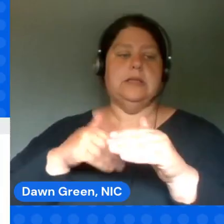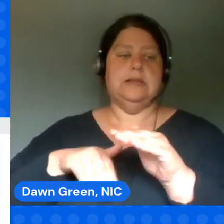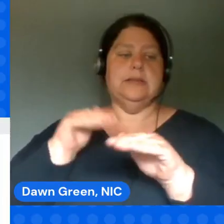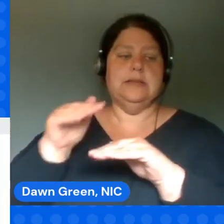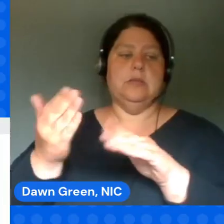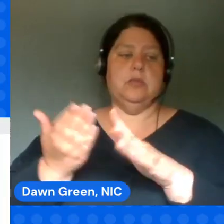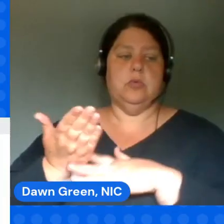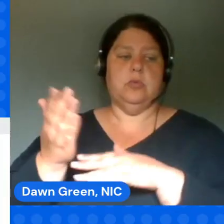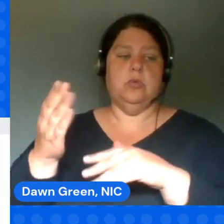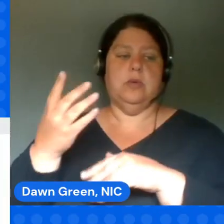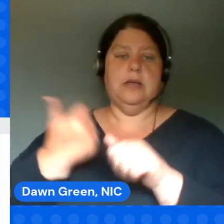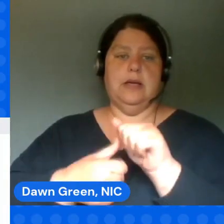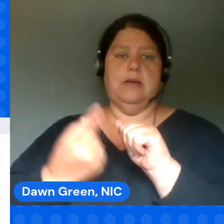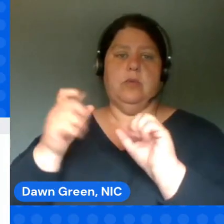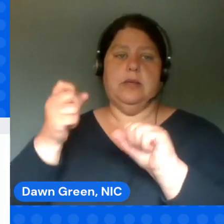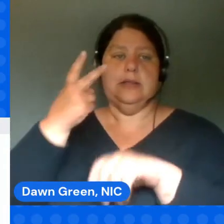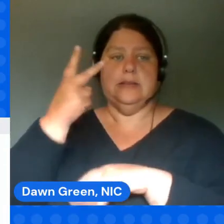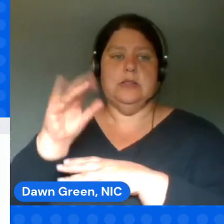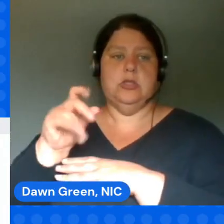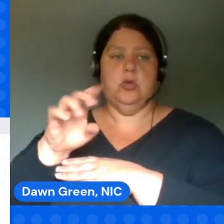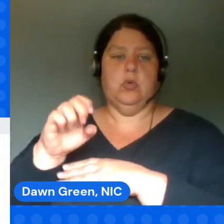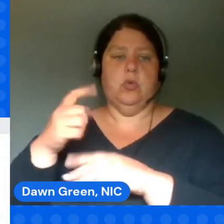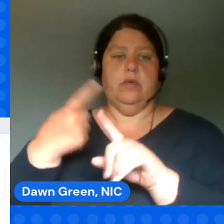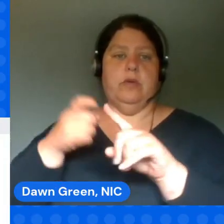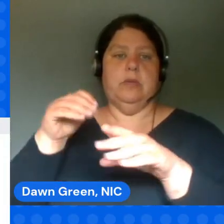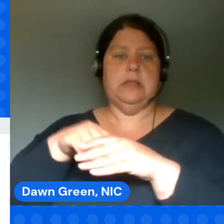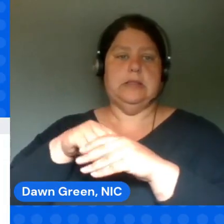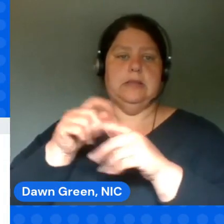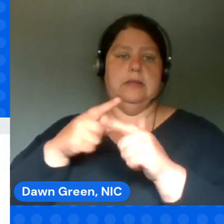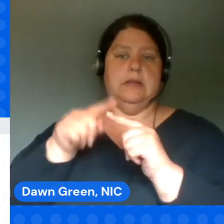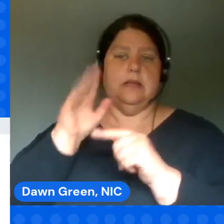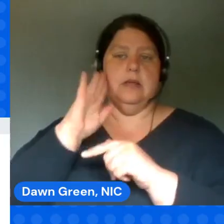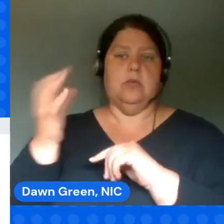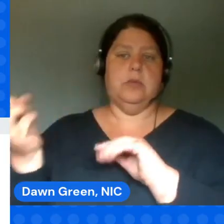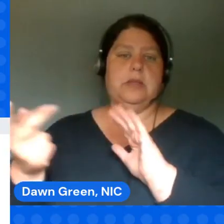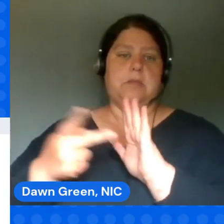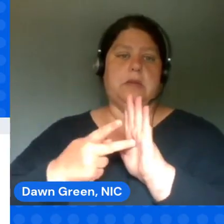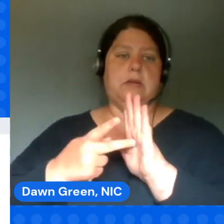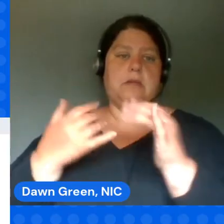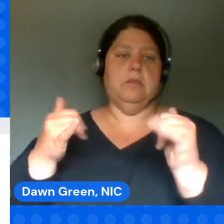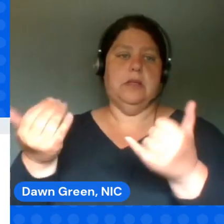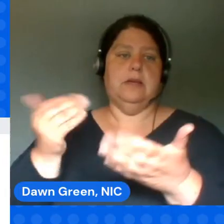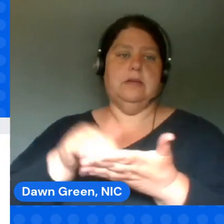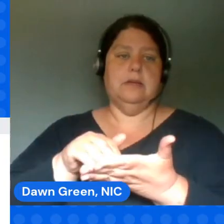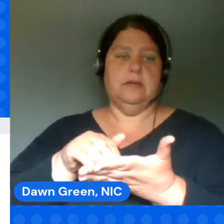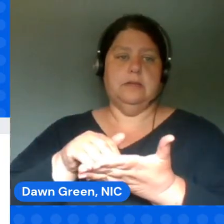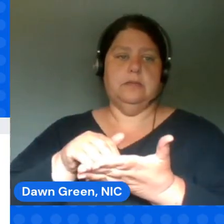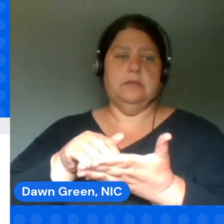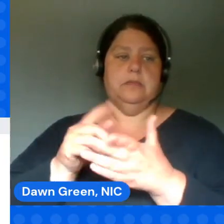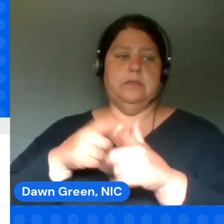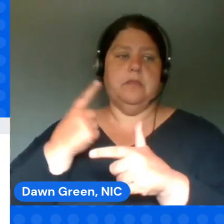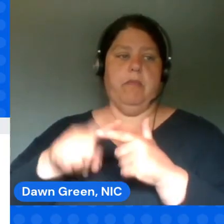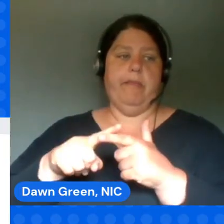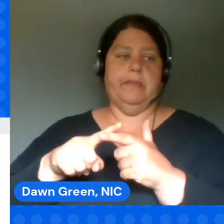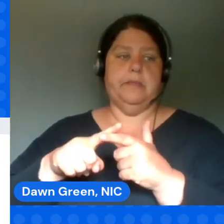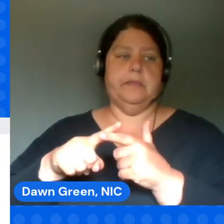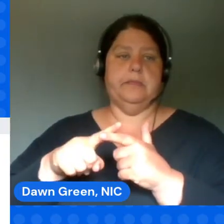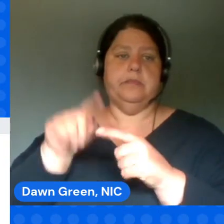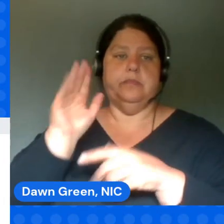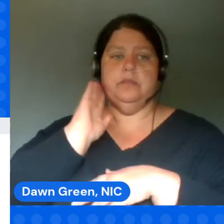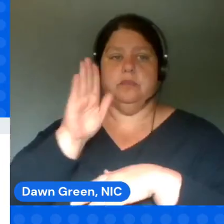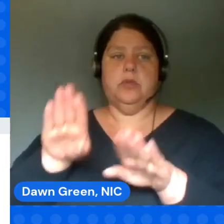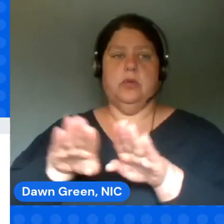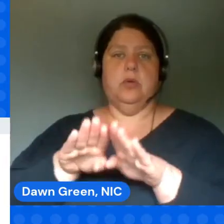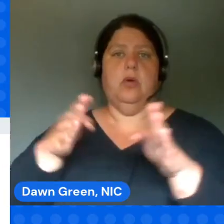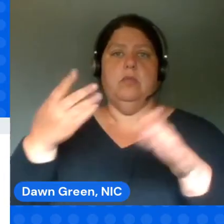everybody can see the code from the inside. And then we'll come back, we'll play it again, and then we'll kind of open it up